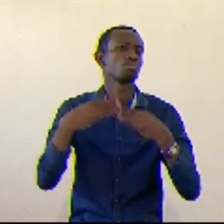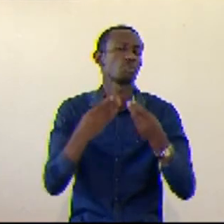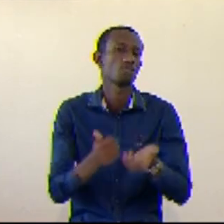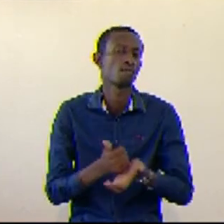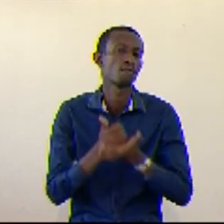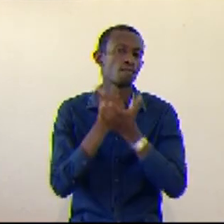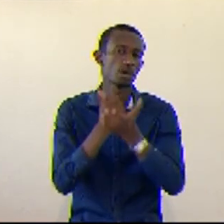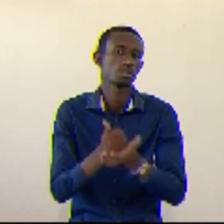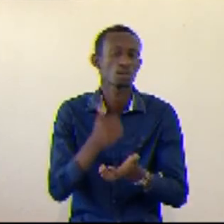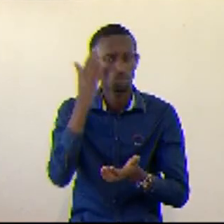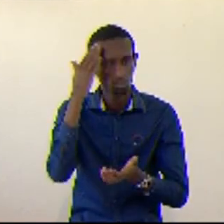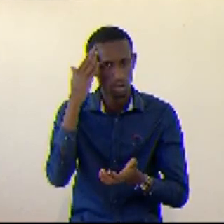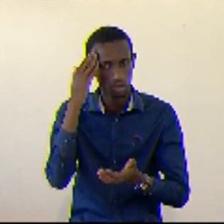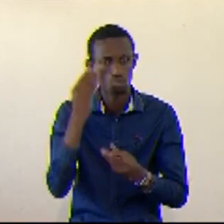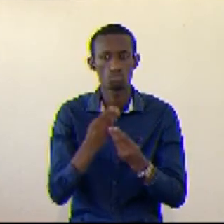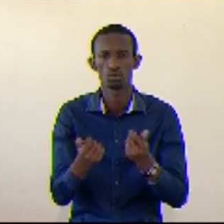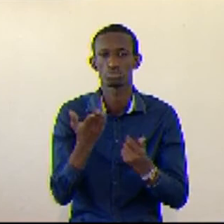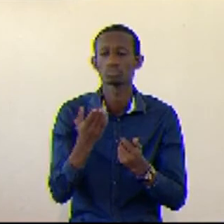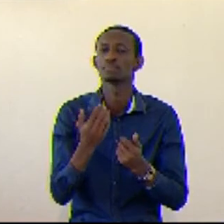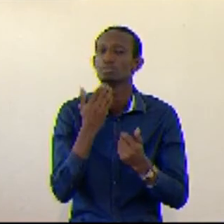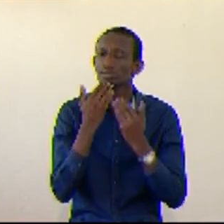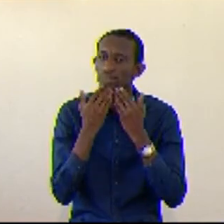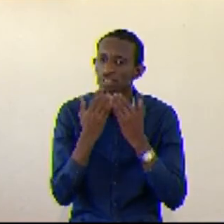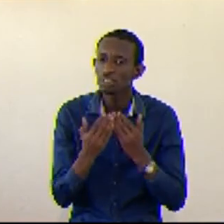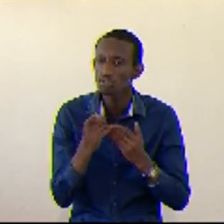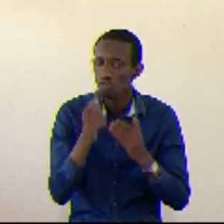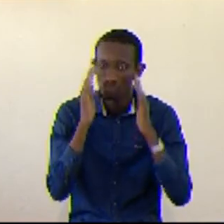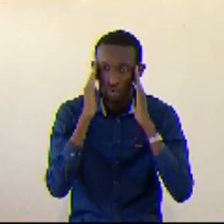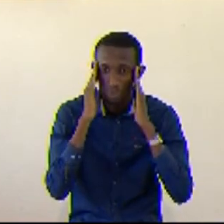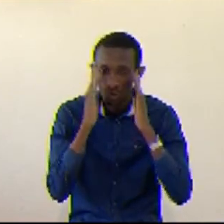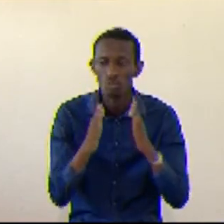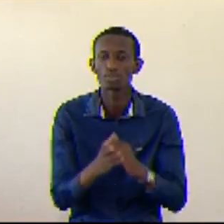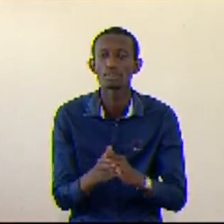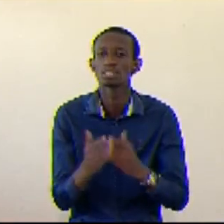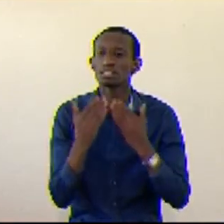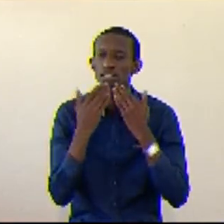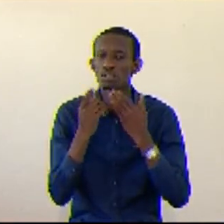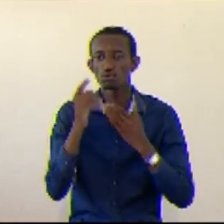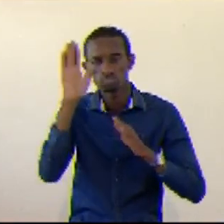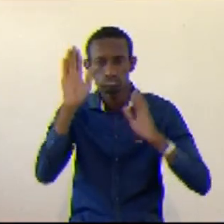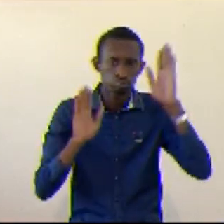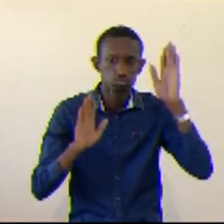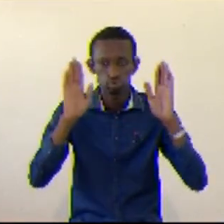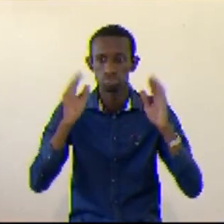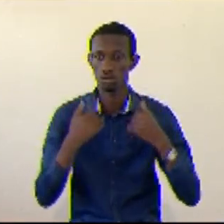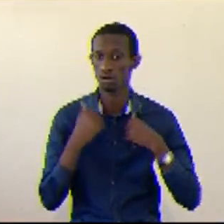equations. Thank you for your attention. Thank you for your participation. I hope to